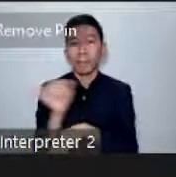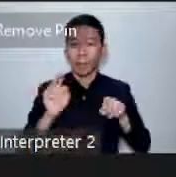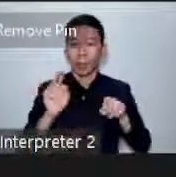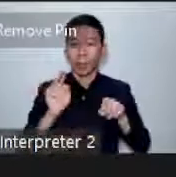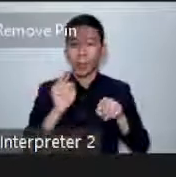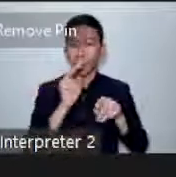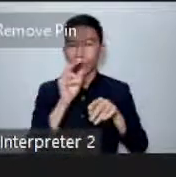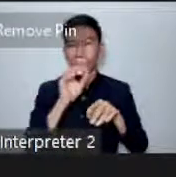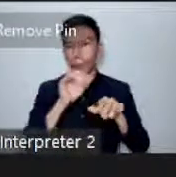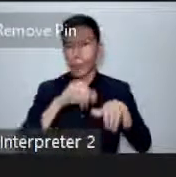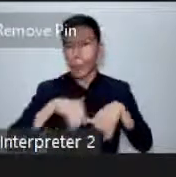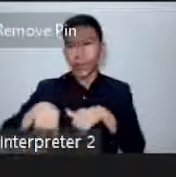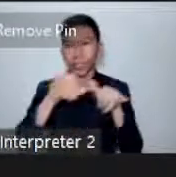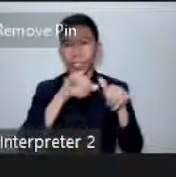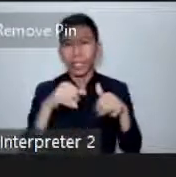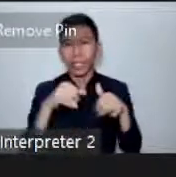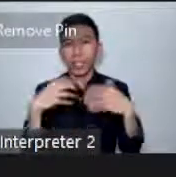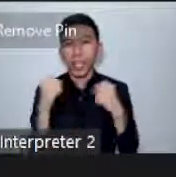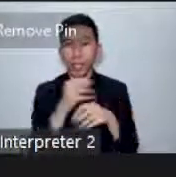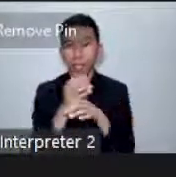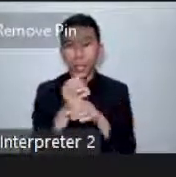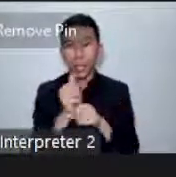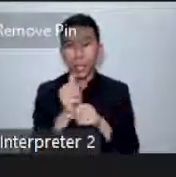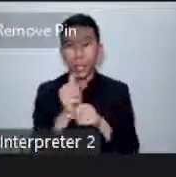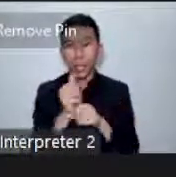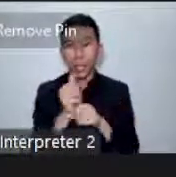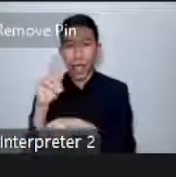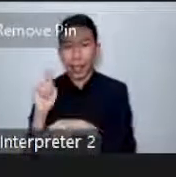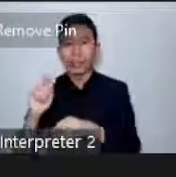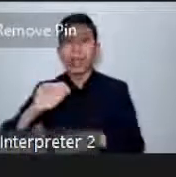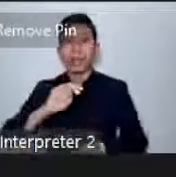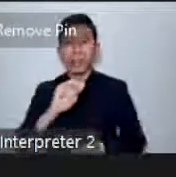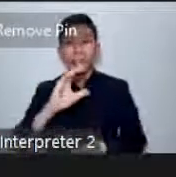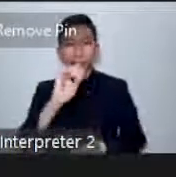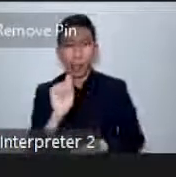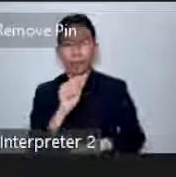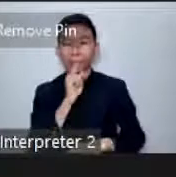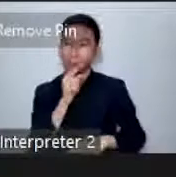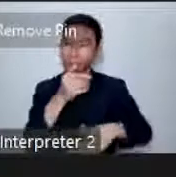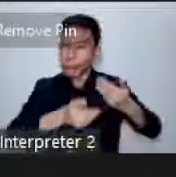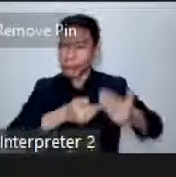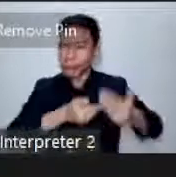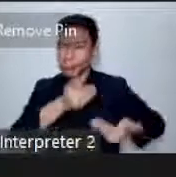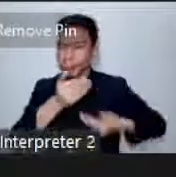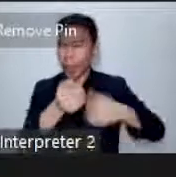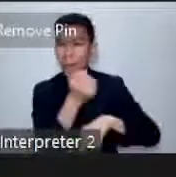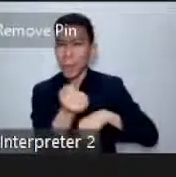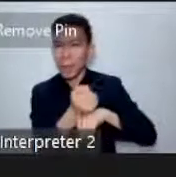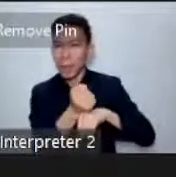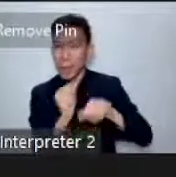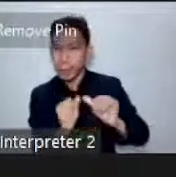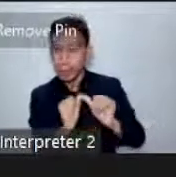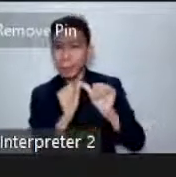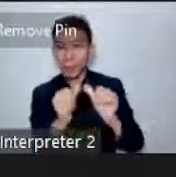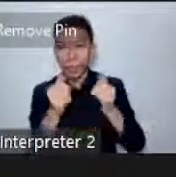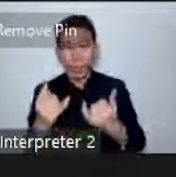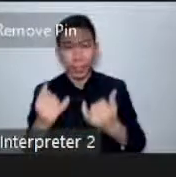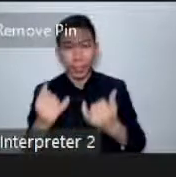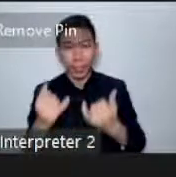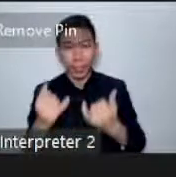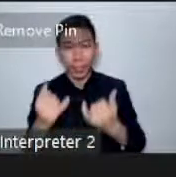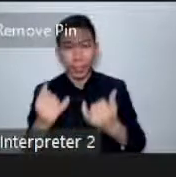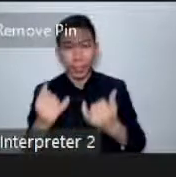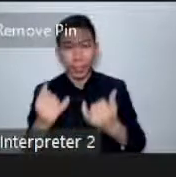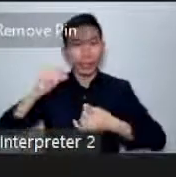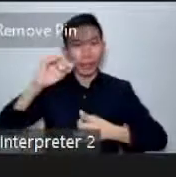NICA implementation is progressive, responsive, and resilient. During this COVID-19 pandemic,